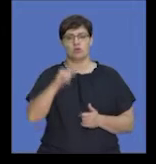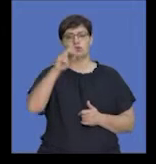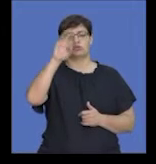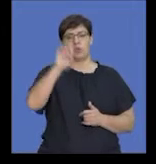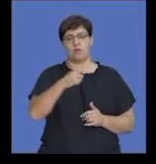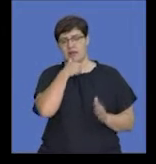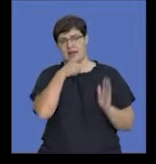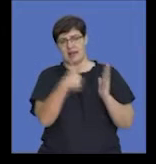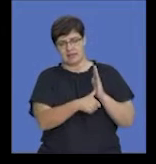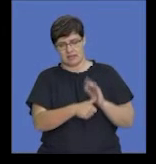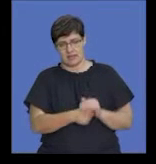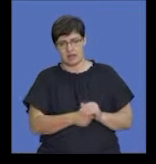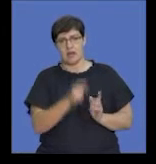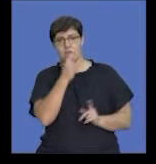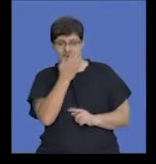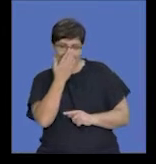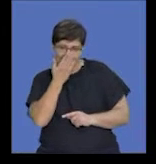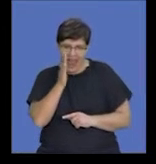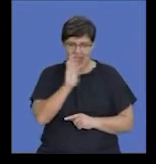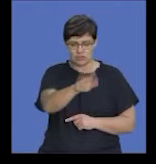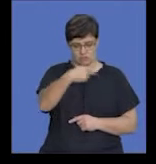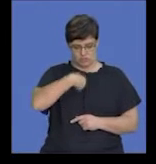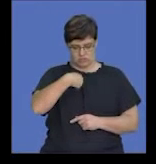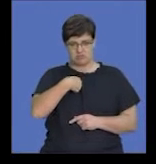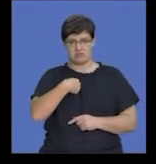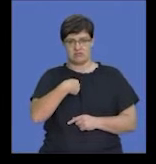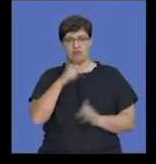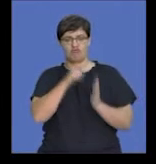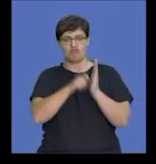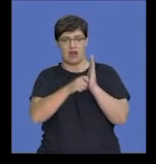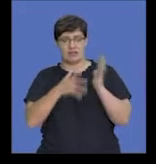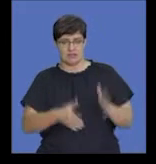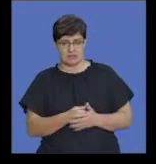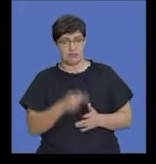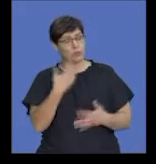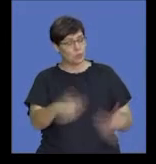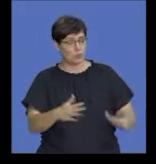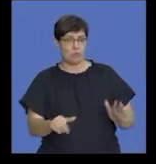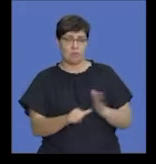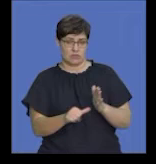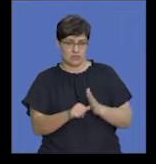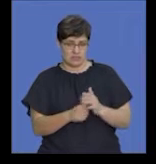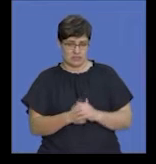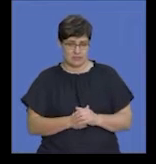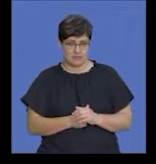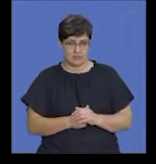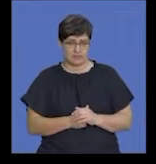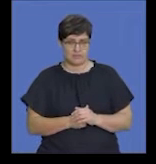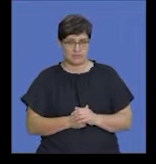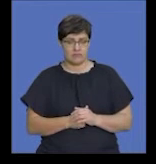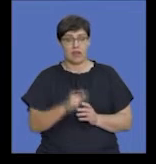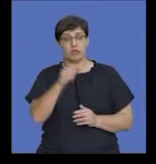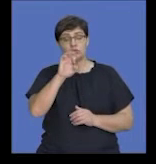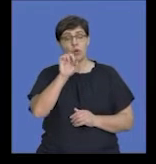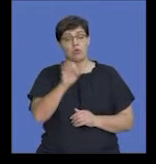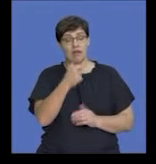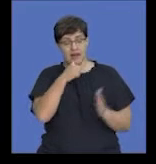letter reflects the attitude of the writer. This is a very, very important point, right? The tone of the